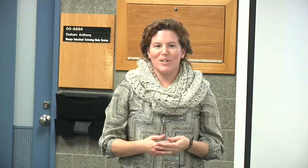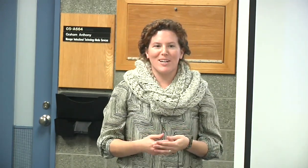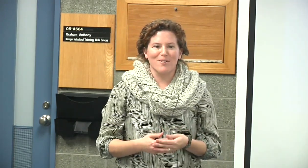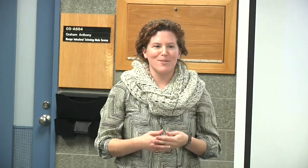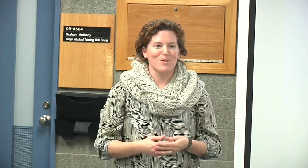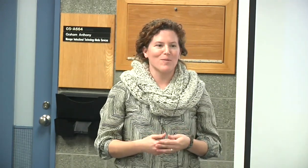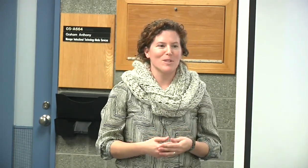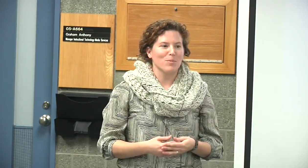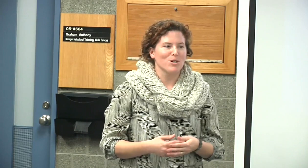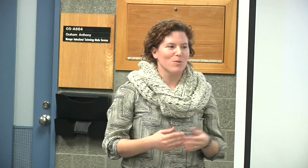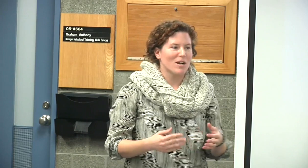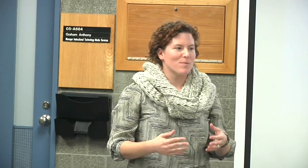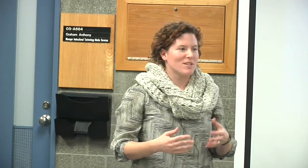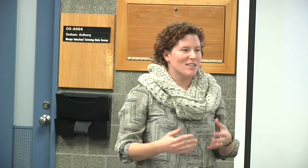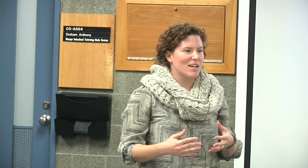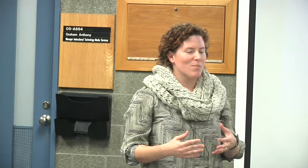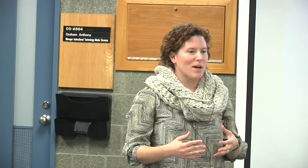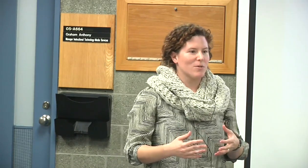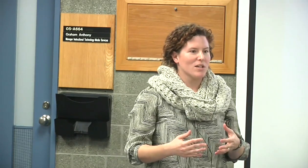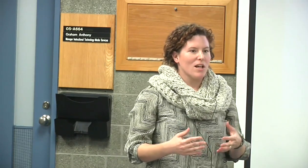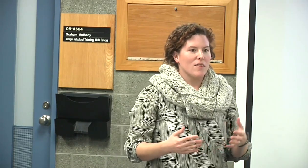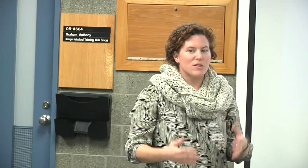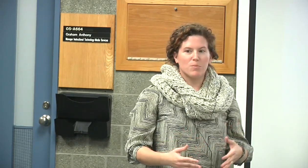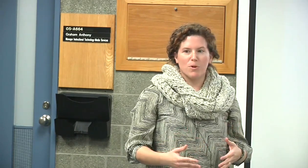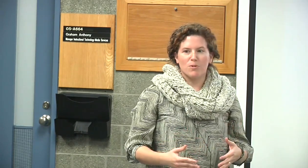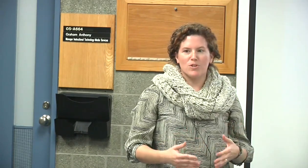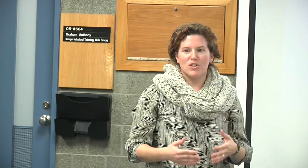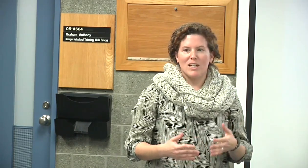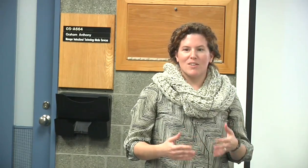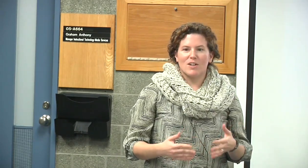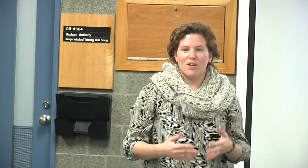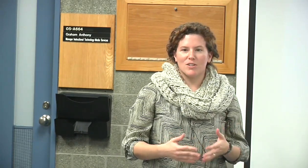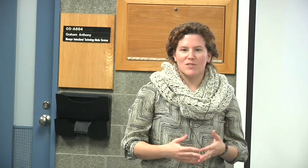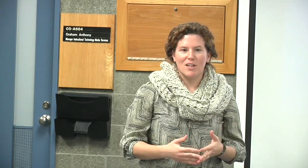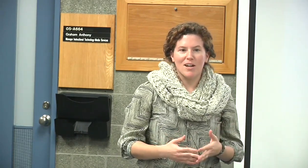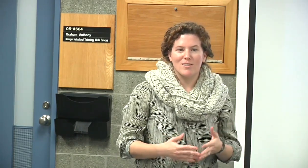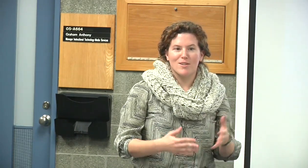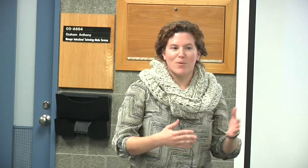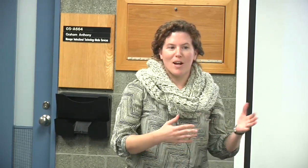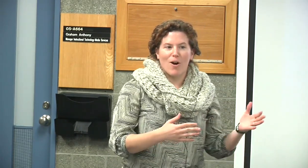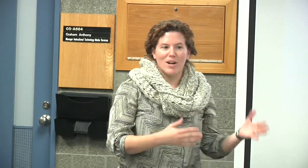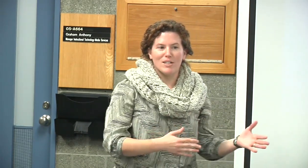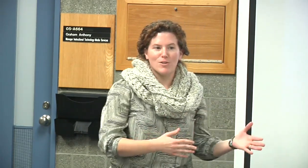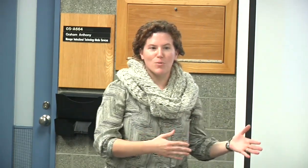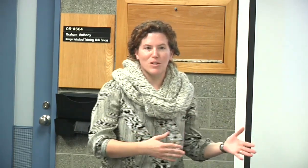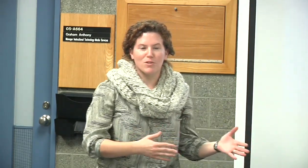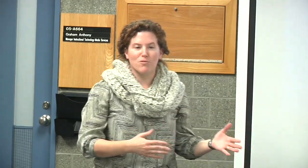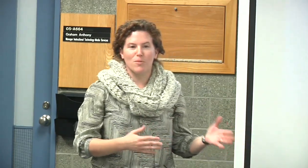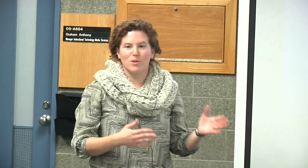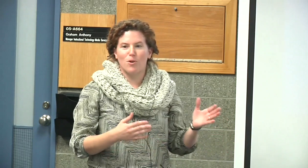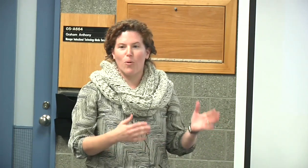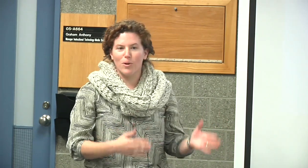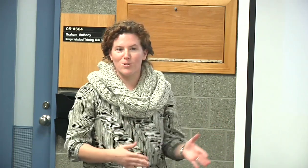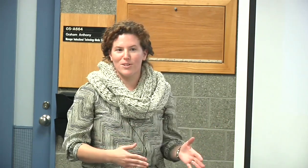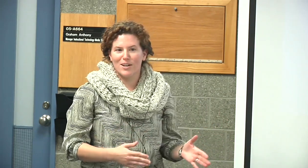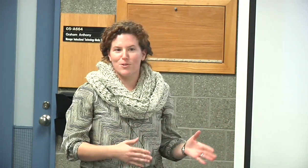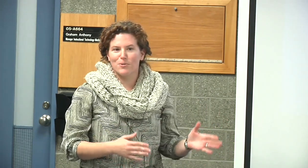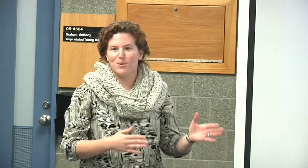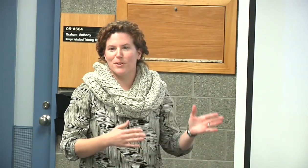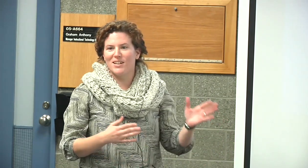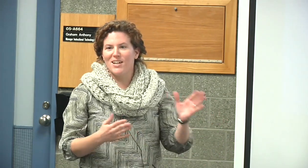one particular source of inspiration when it comes to thinking about this approach in the College of Science is that when RIT switched from the